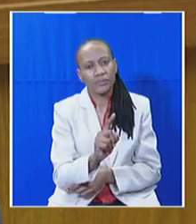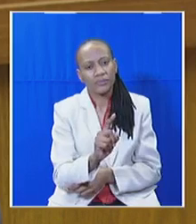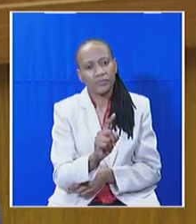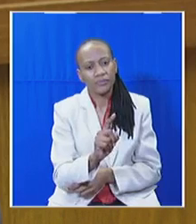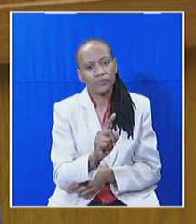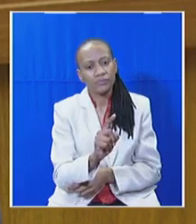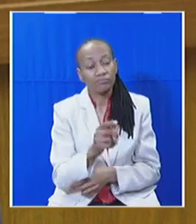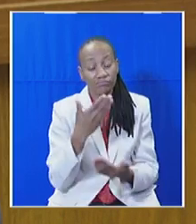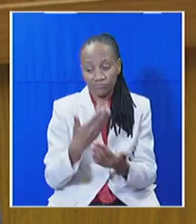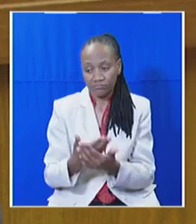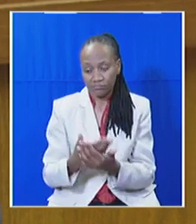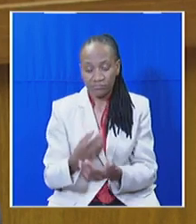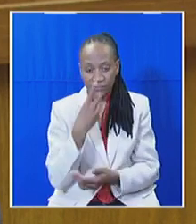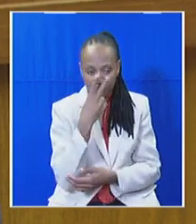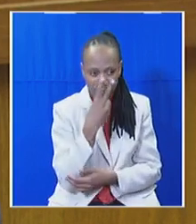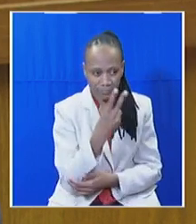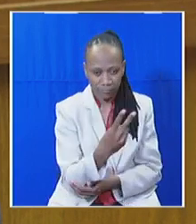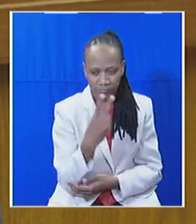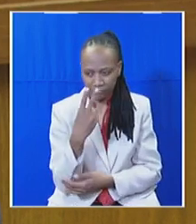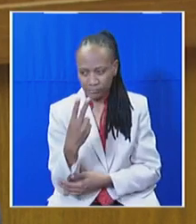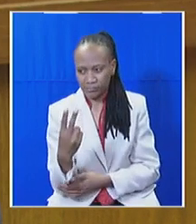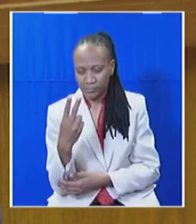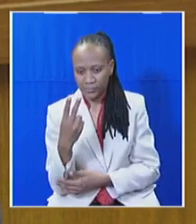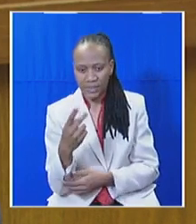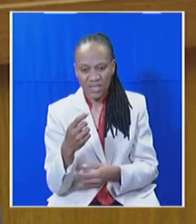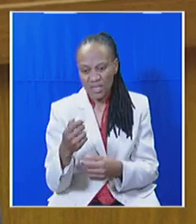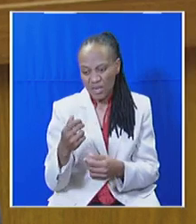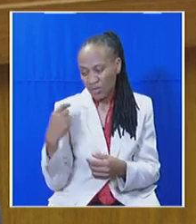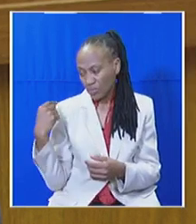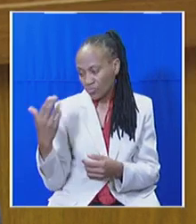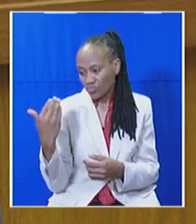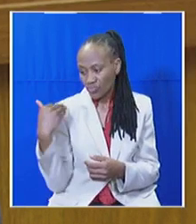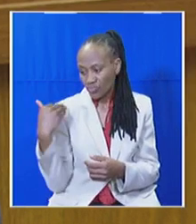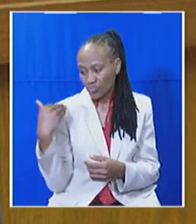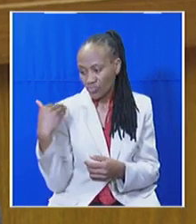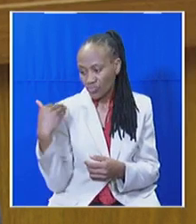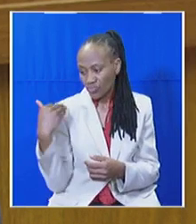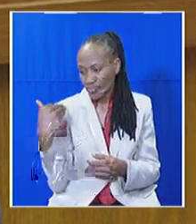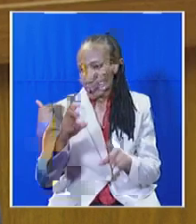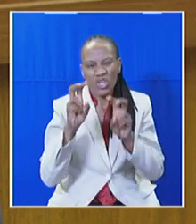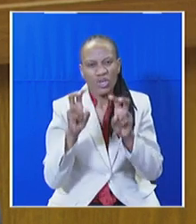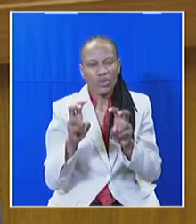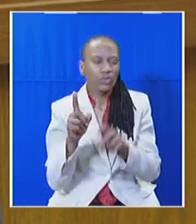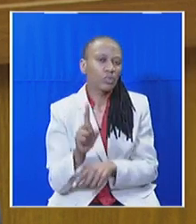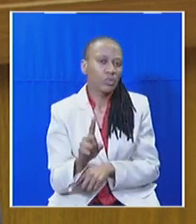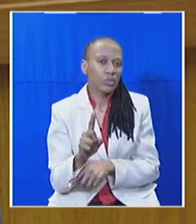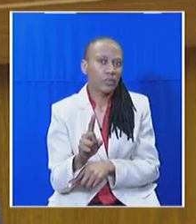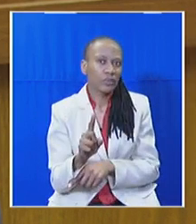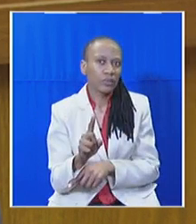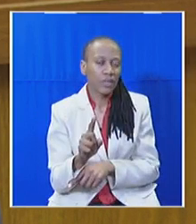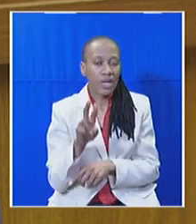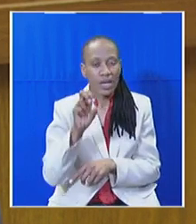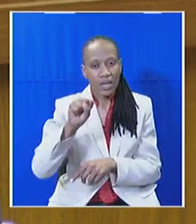can be found in recent and current conflict situations such as in South